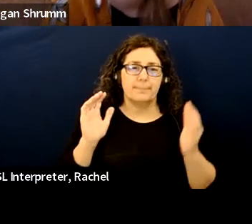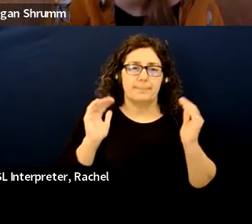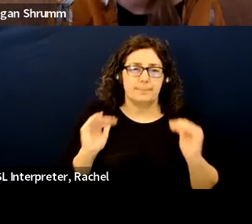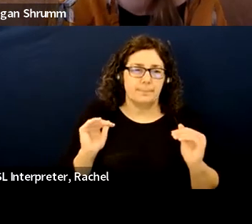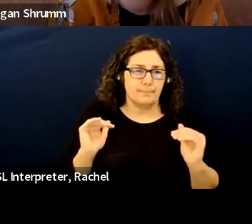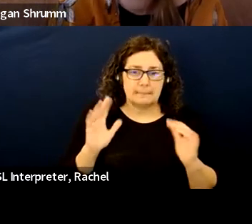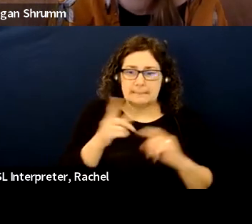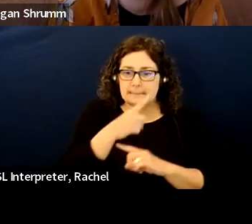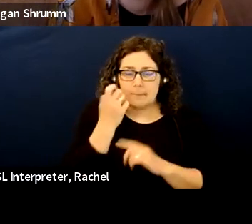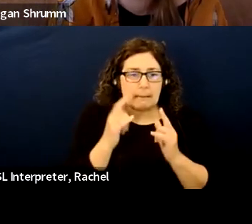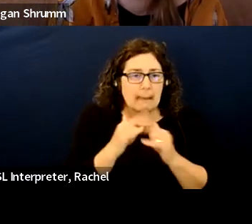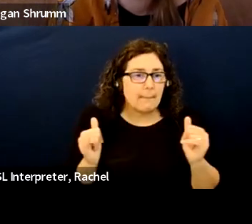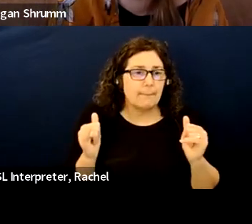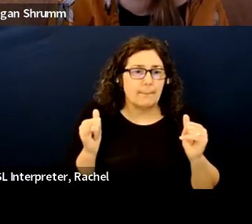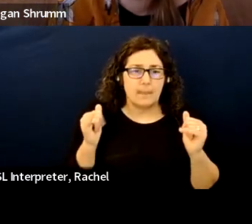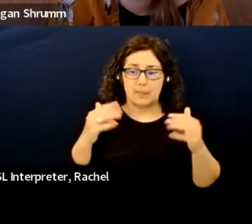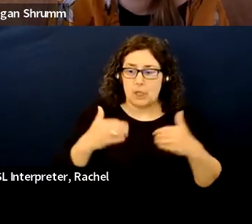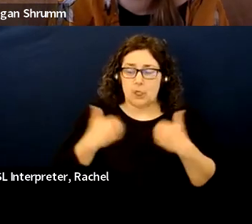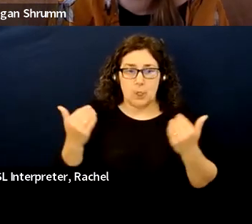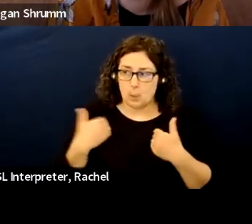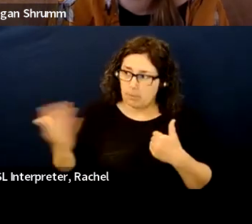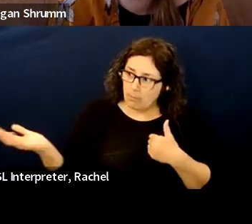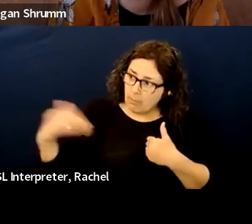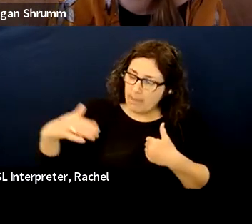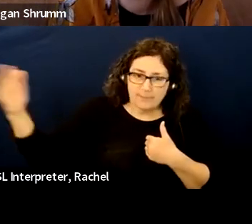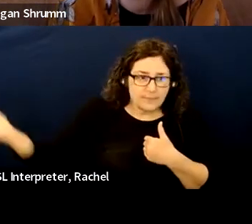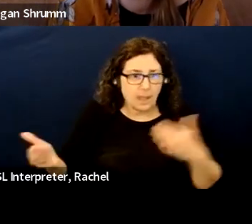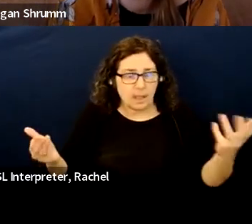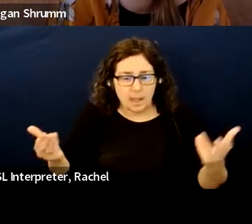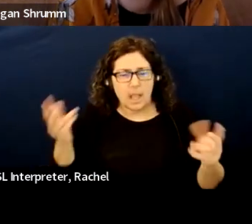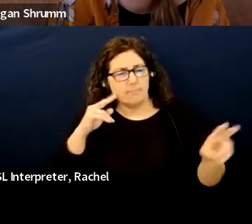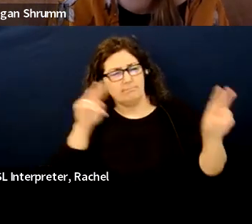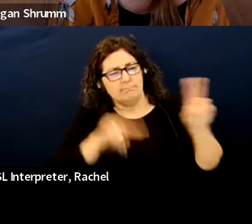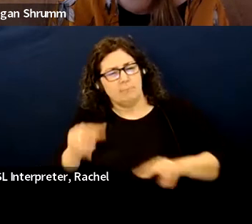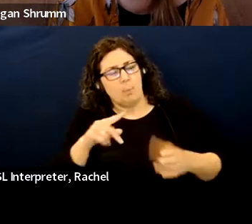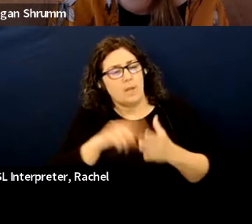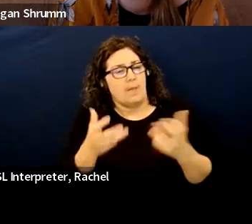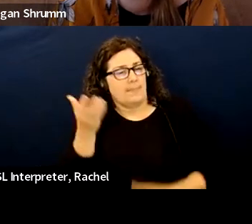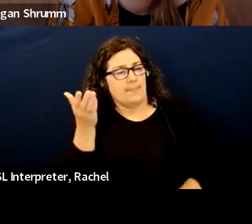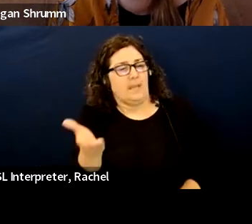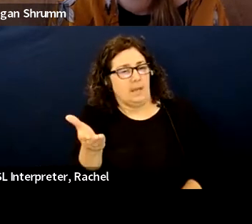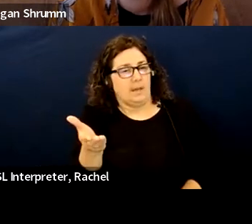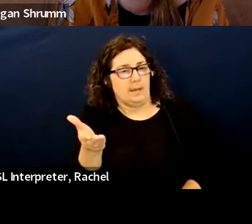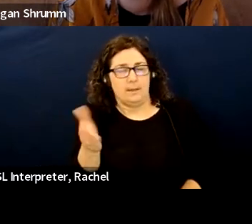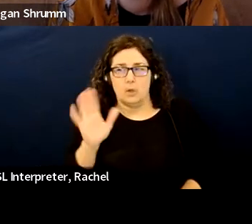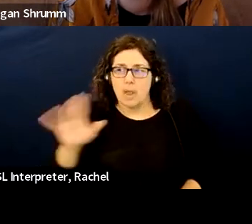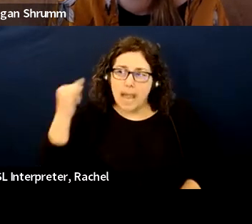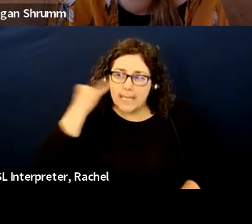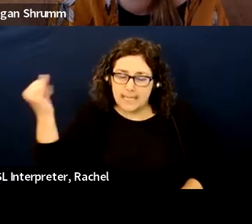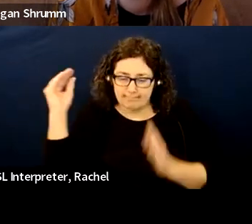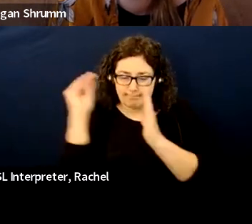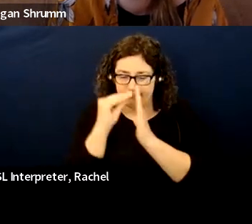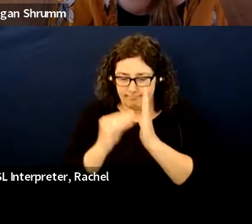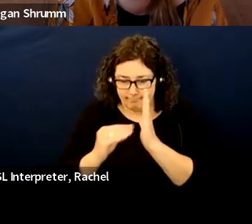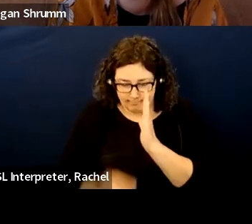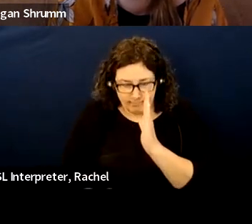They have a summer camp and like a bunch of the youth we brought down and we asked them what they wanted to see on the mural. And so we took all of their ideas and kind of created